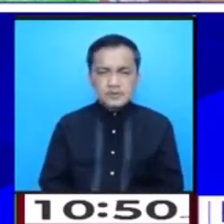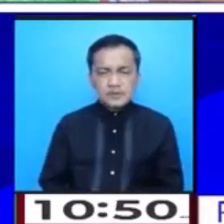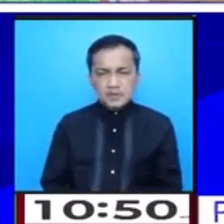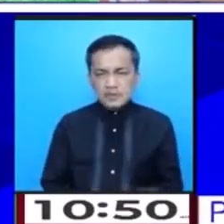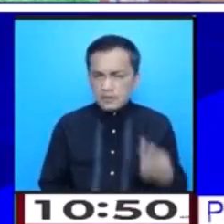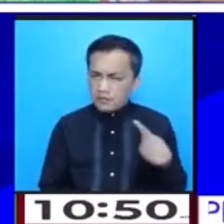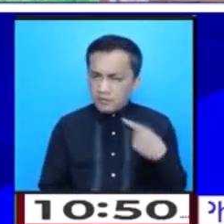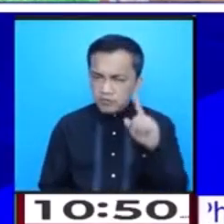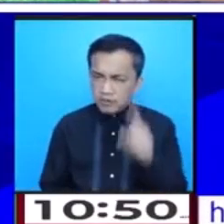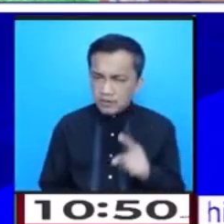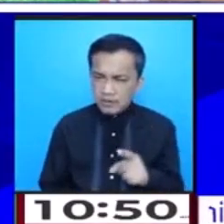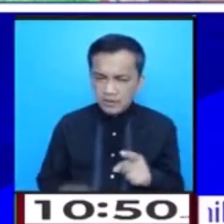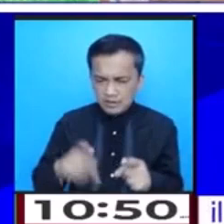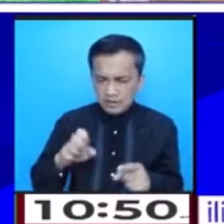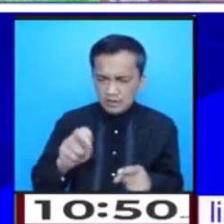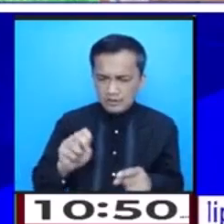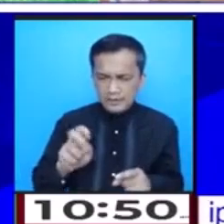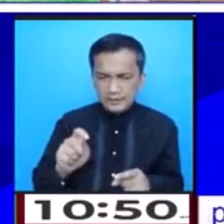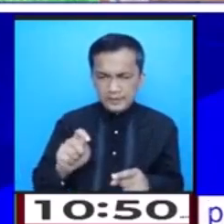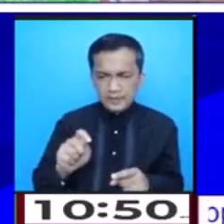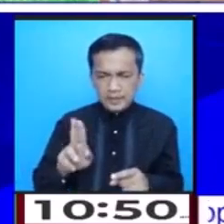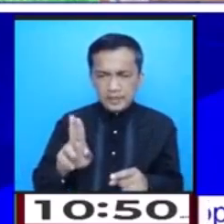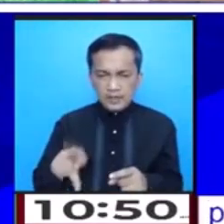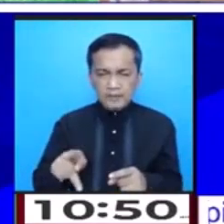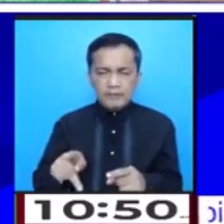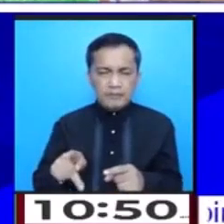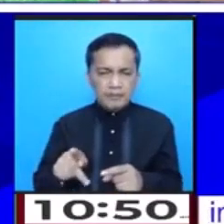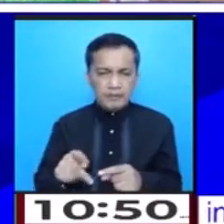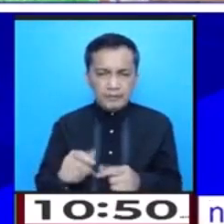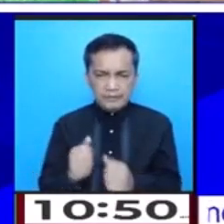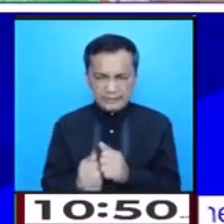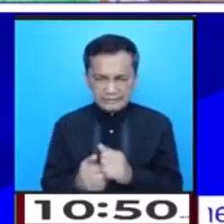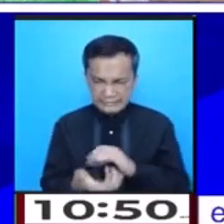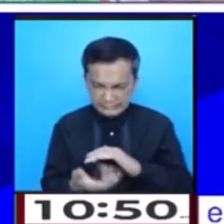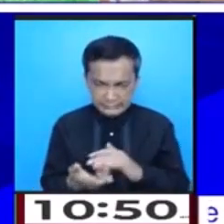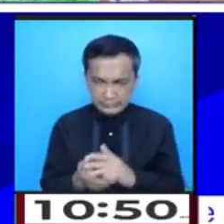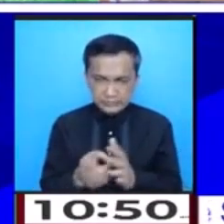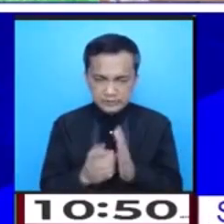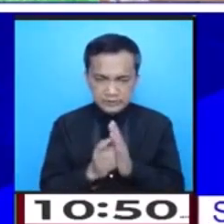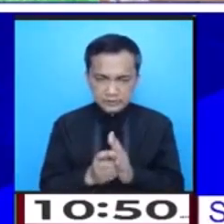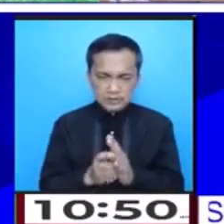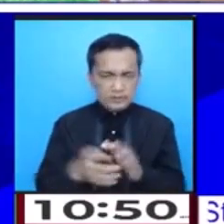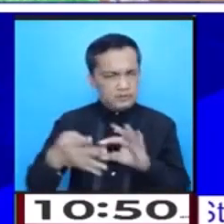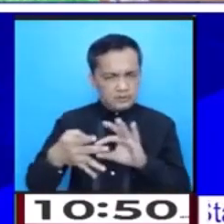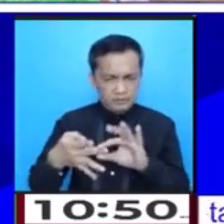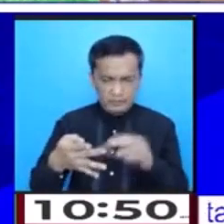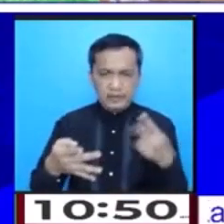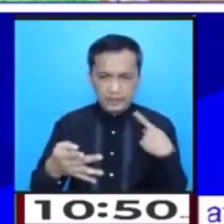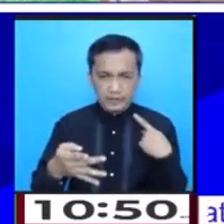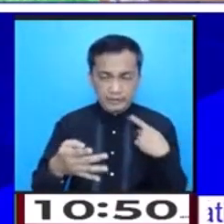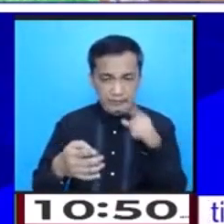there's still pent-up demand in the second quarter? Mm-hmm. And what are those signs that